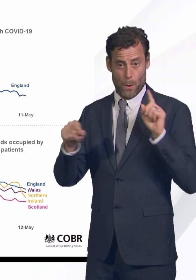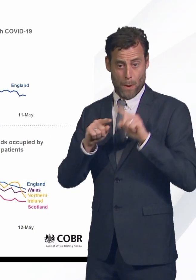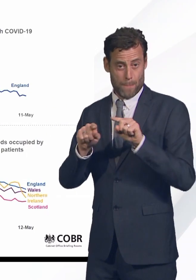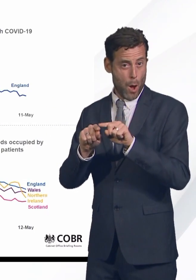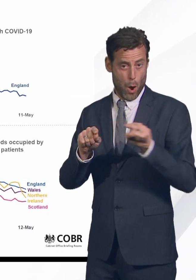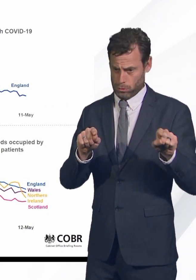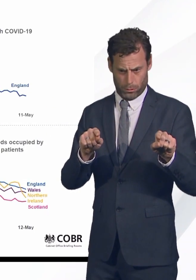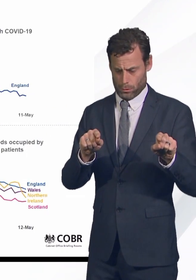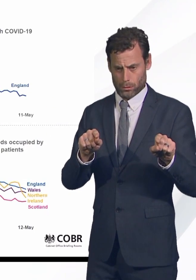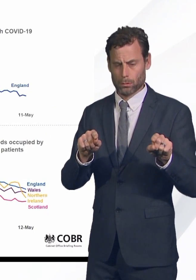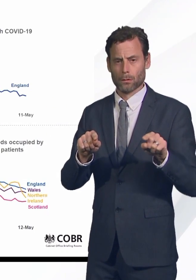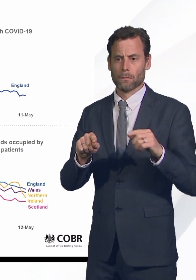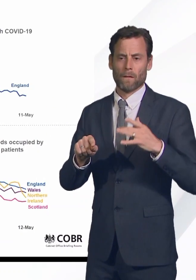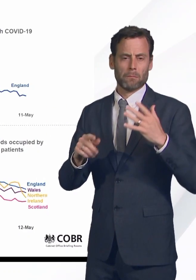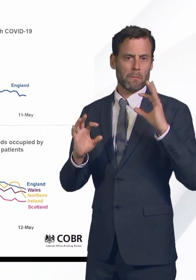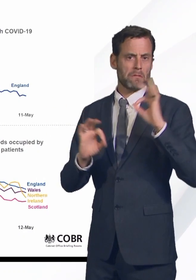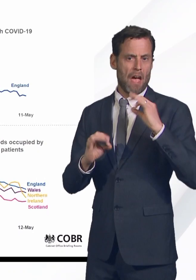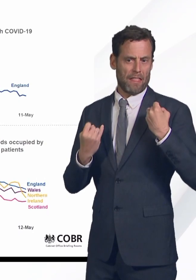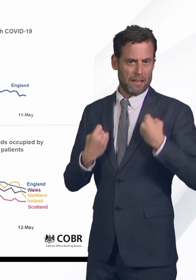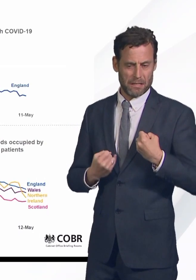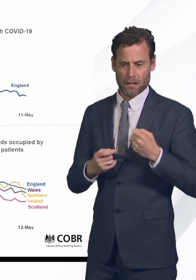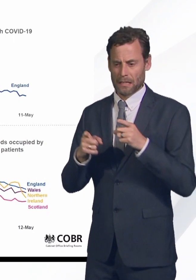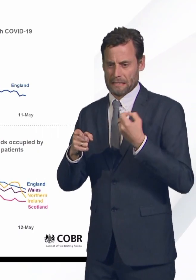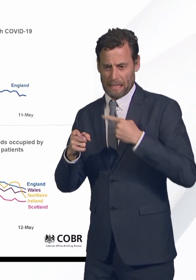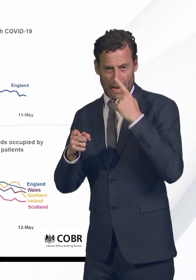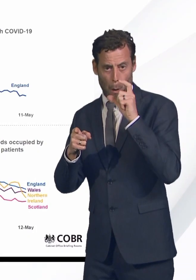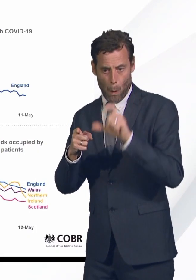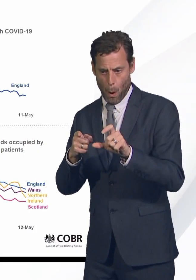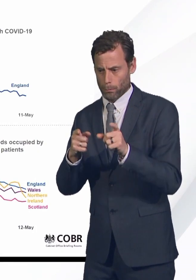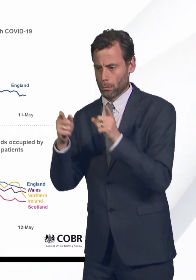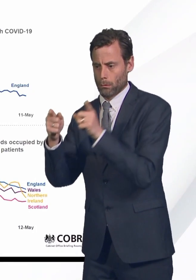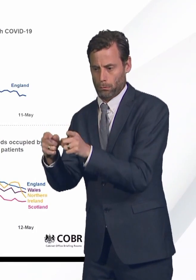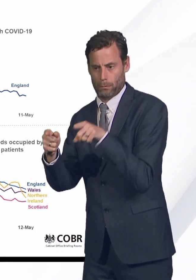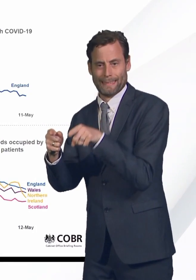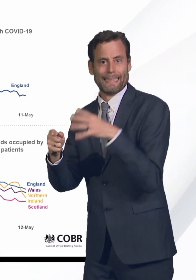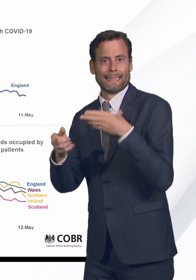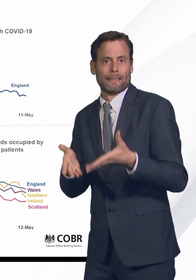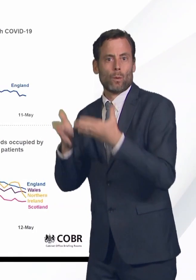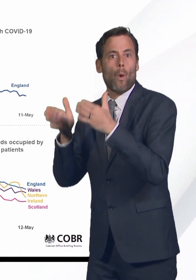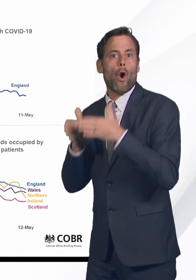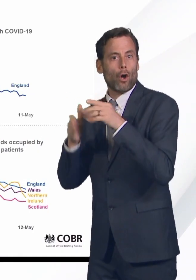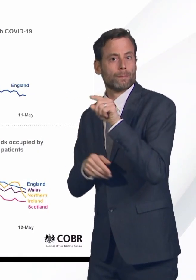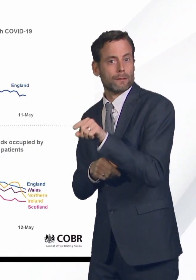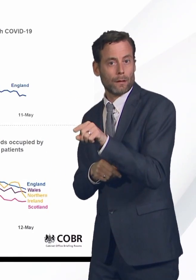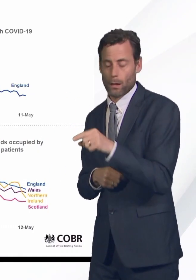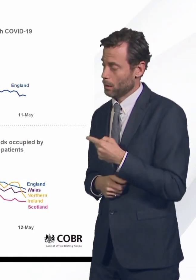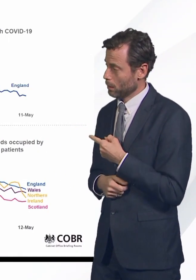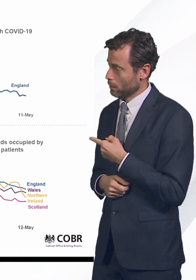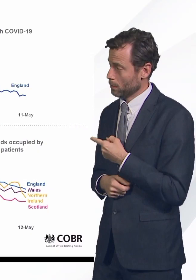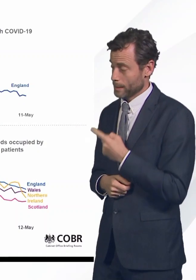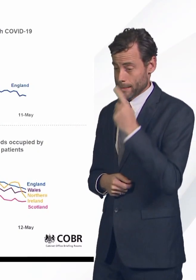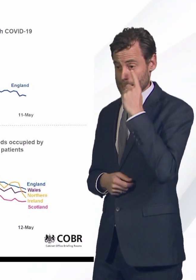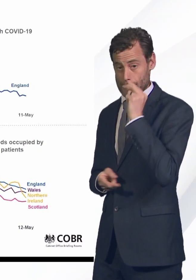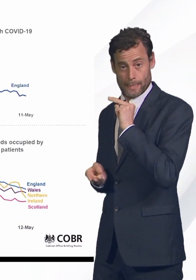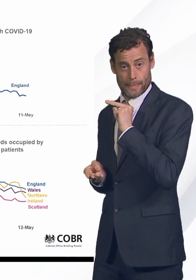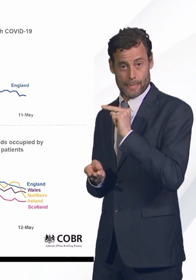That you can see in all of the nations has decreased over the period. You can see the epidemic curve. But I think particularly important where we